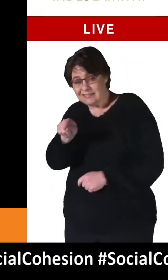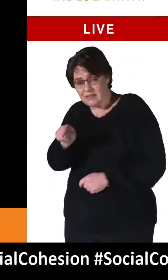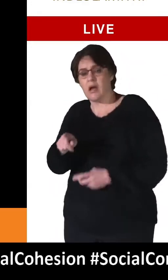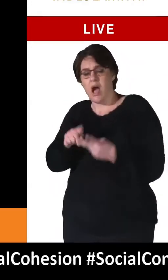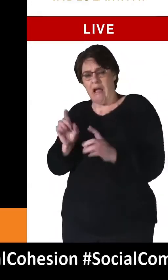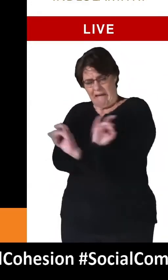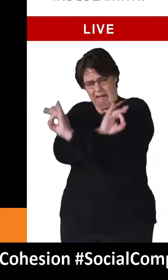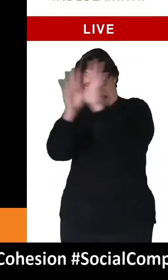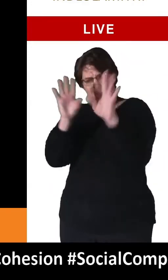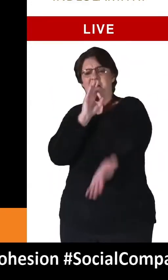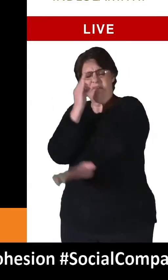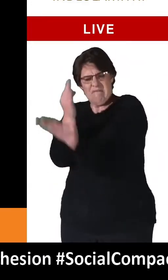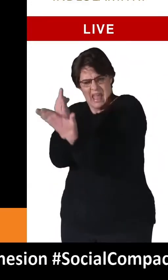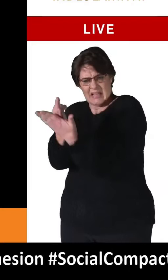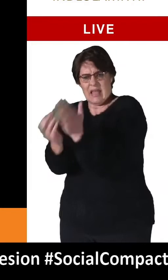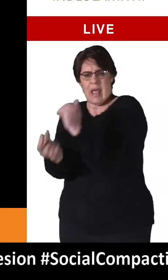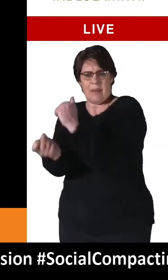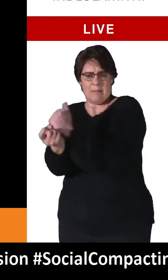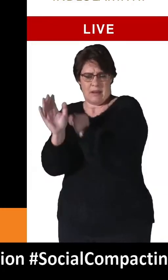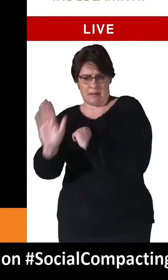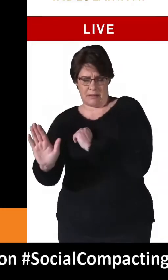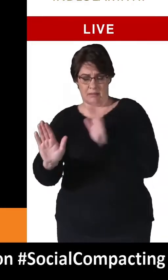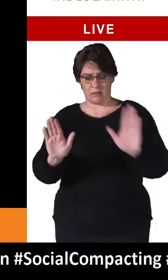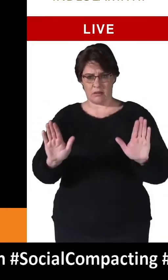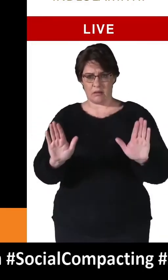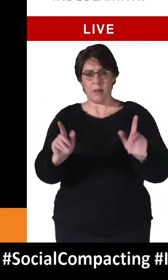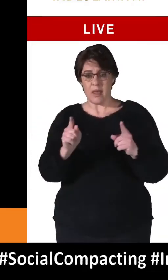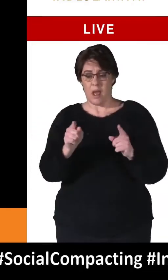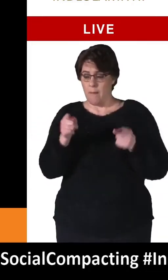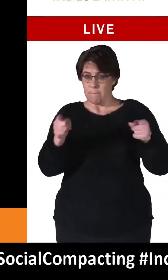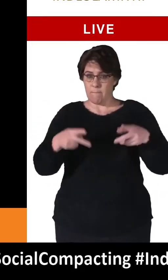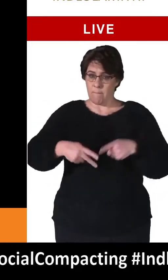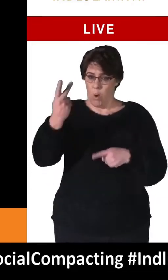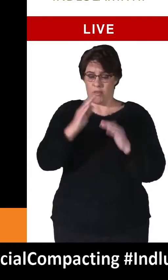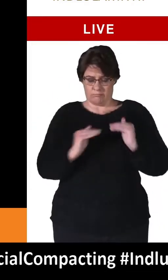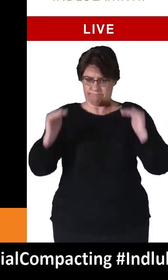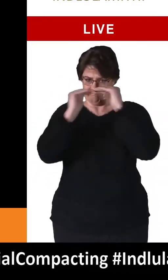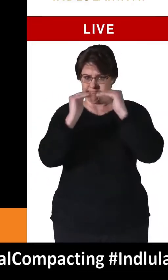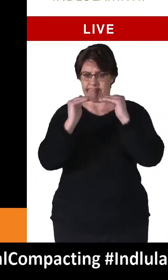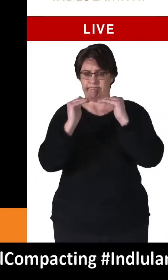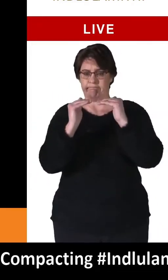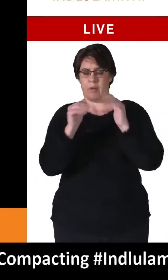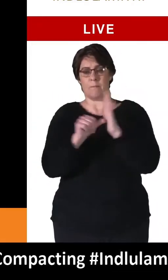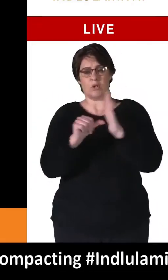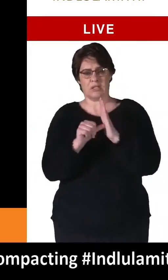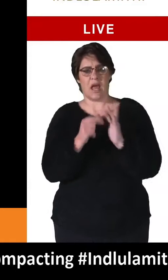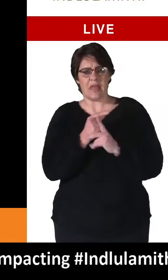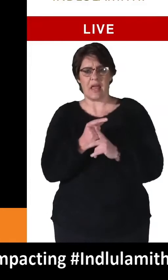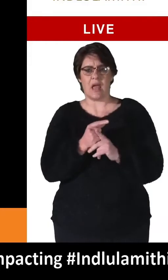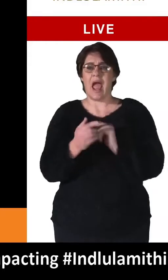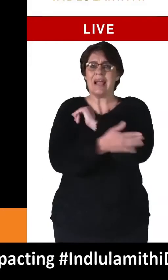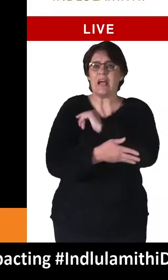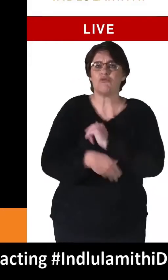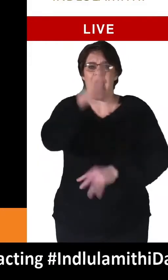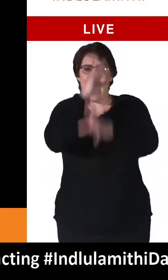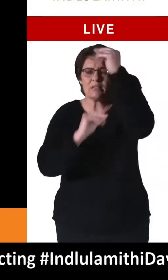defined empirical indicators. Both are equally valid. They just tell us about our experiences as a country in